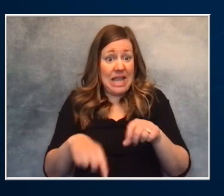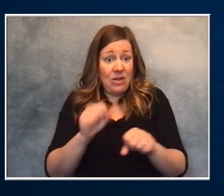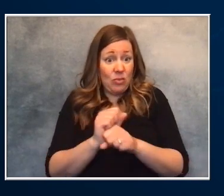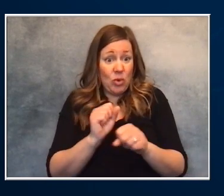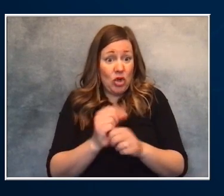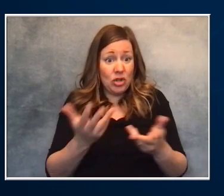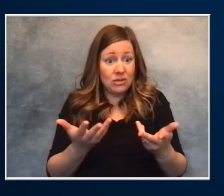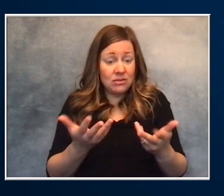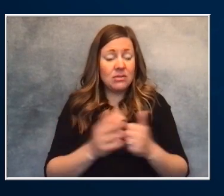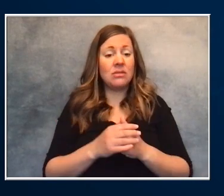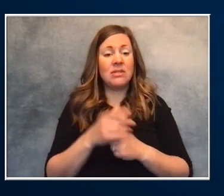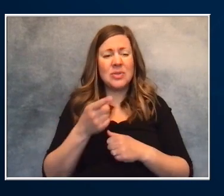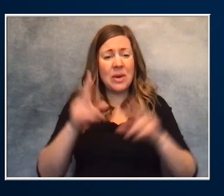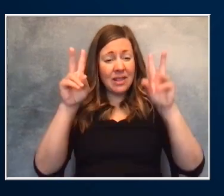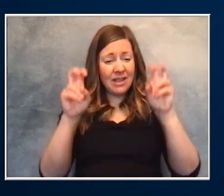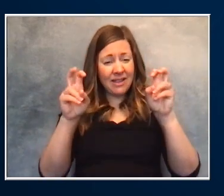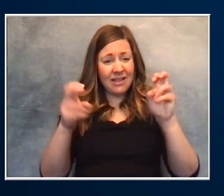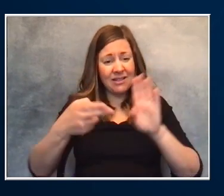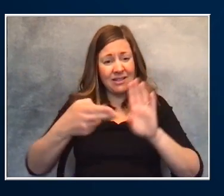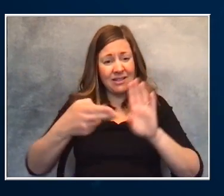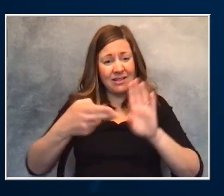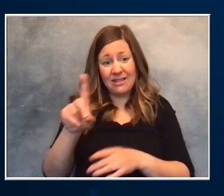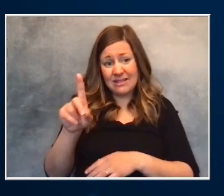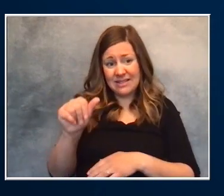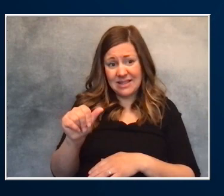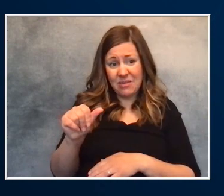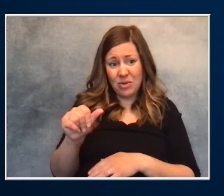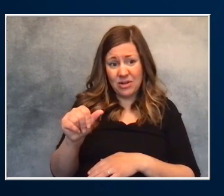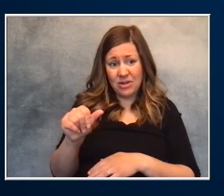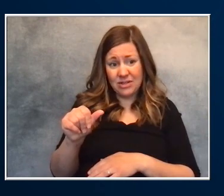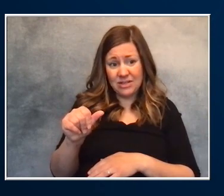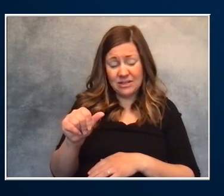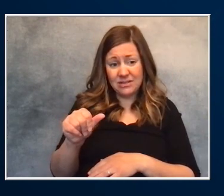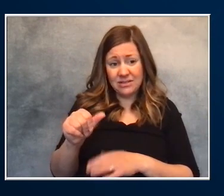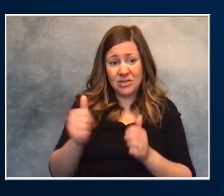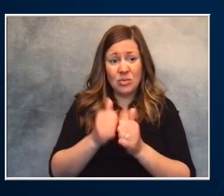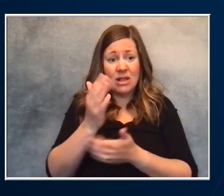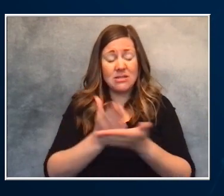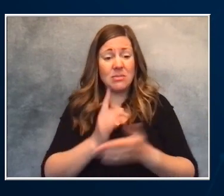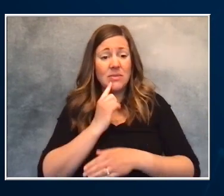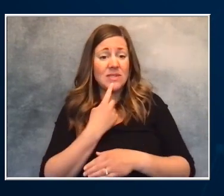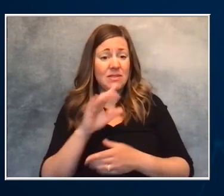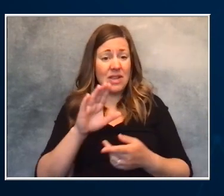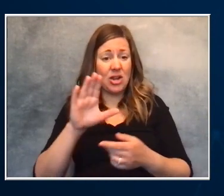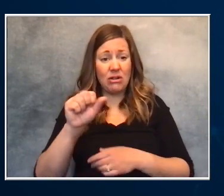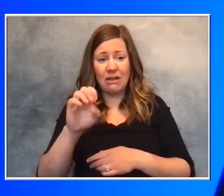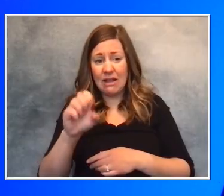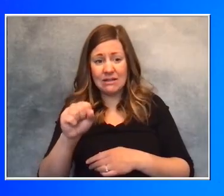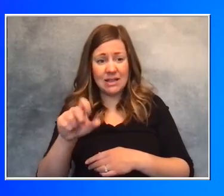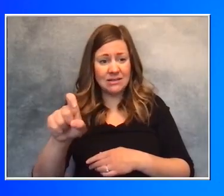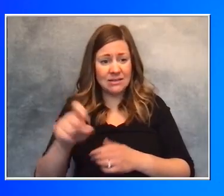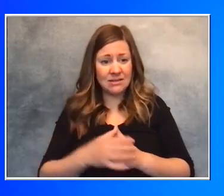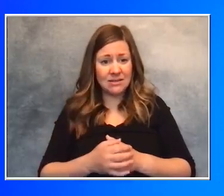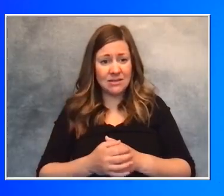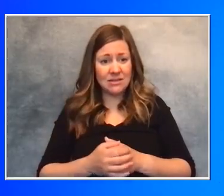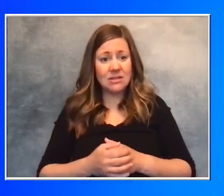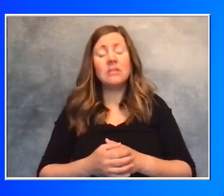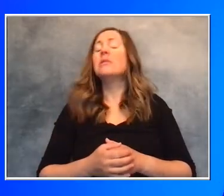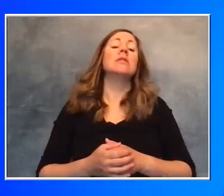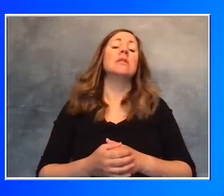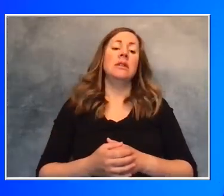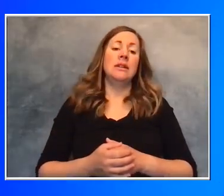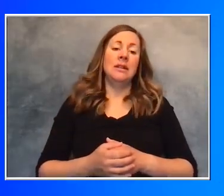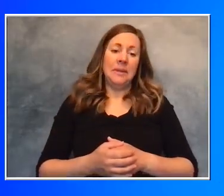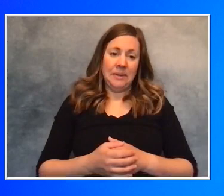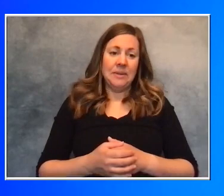Admiral, are they considered disabled? Should they be considered disabled in some of these severe cases? Well, that's a complicated question because